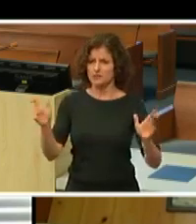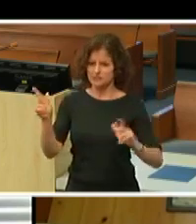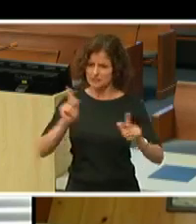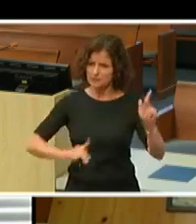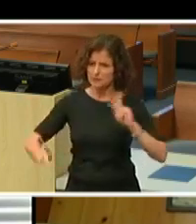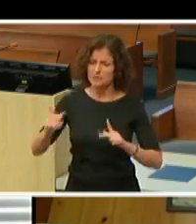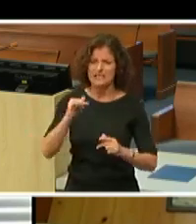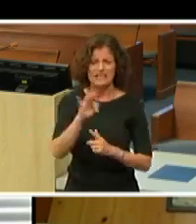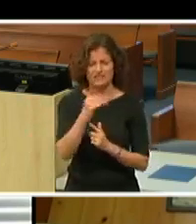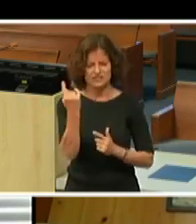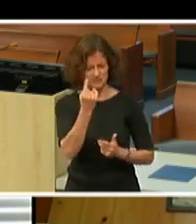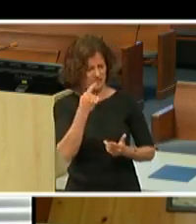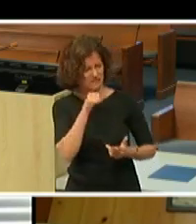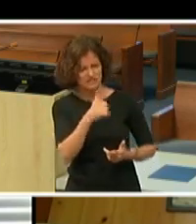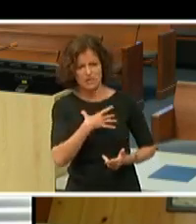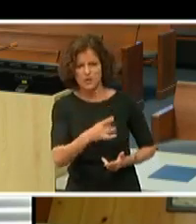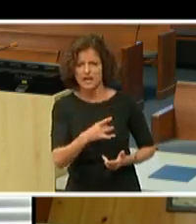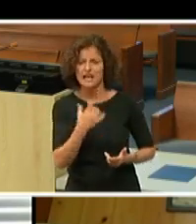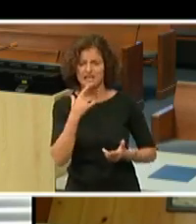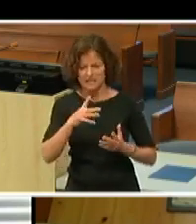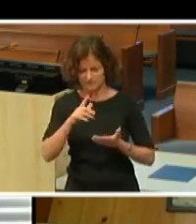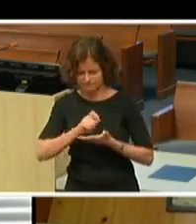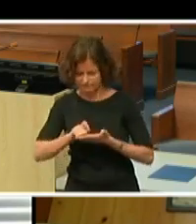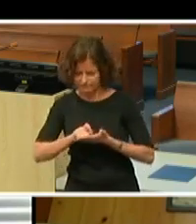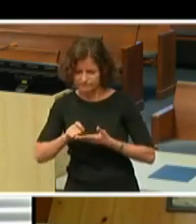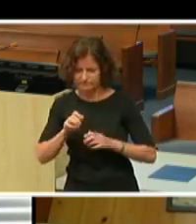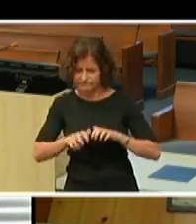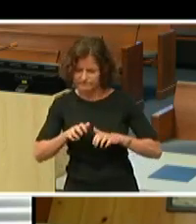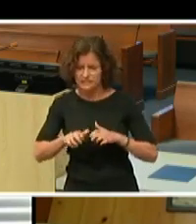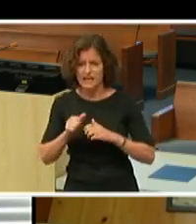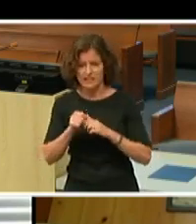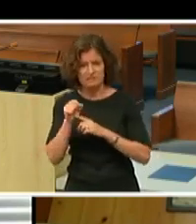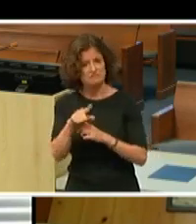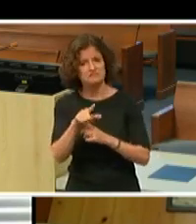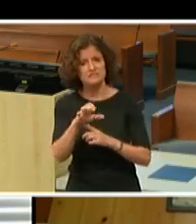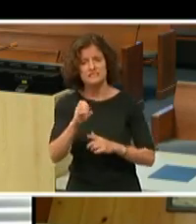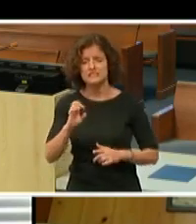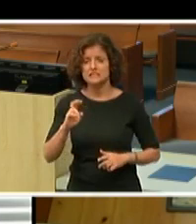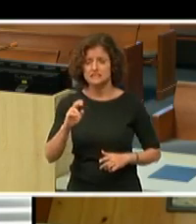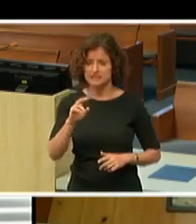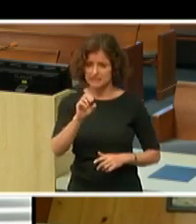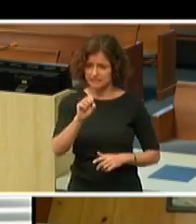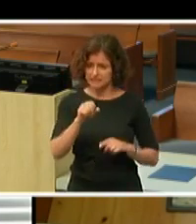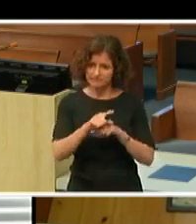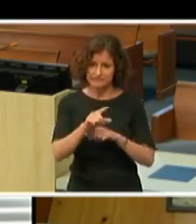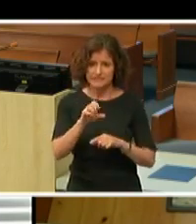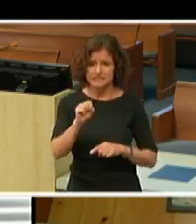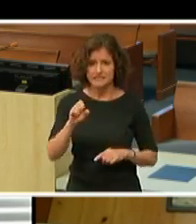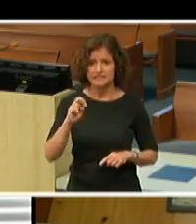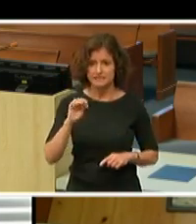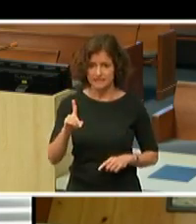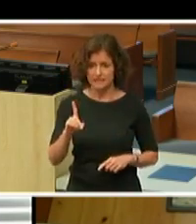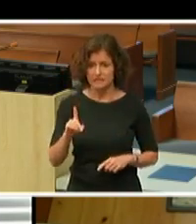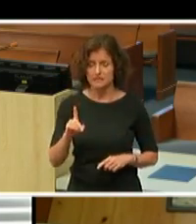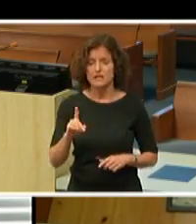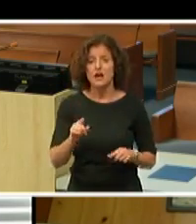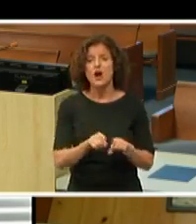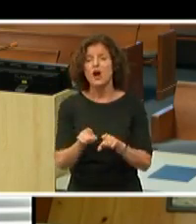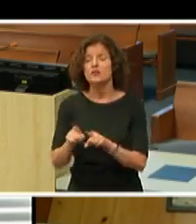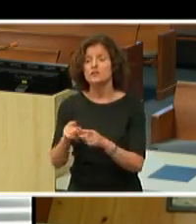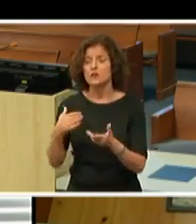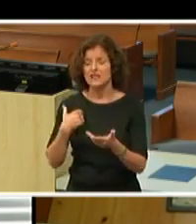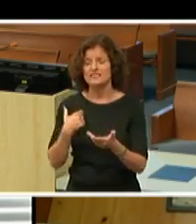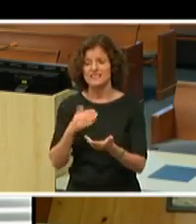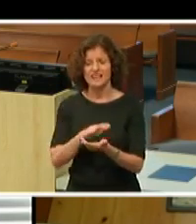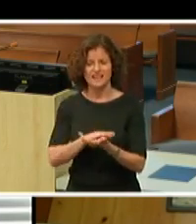don't like, they can write it and then just hit the send button. And then finally, it creates a nice